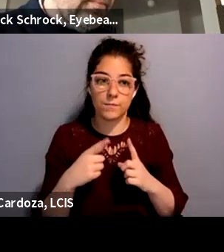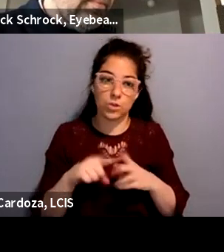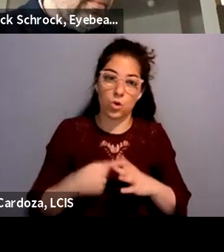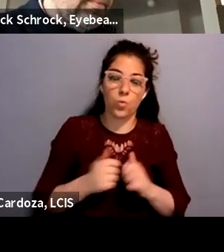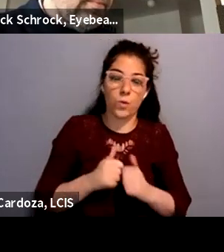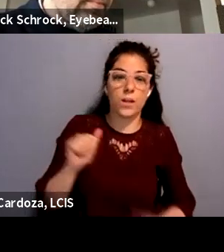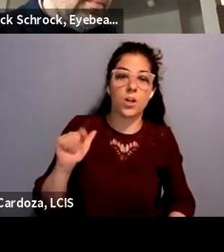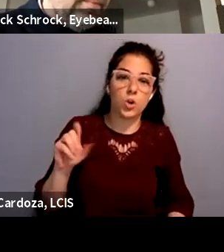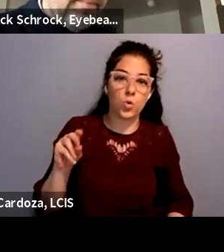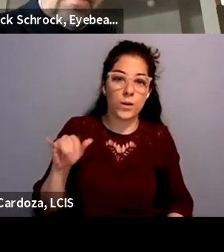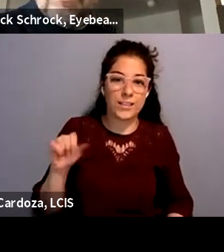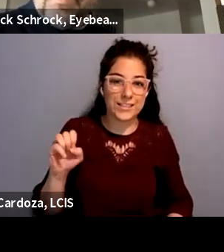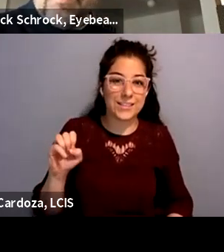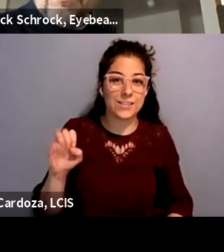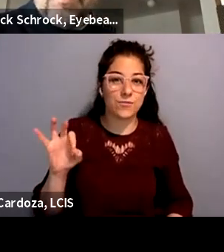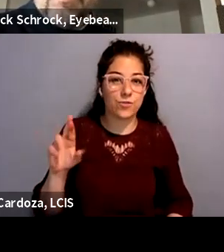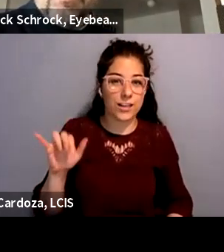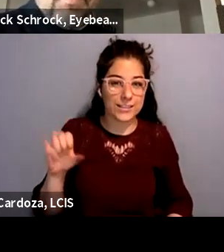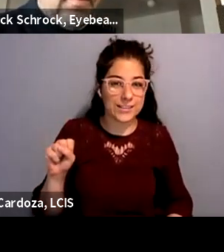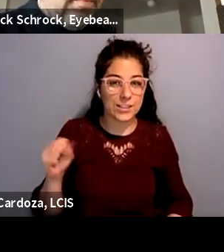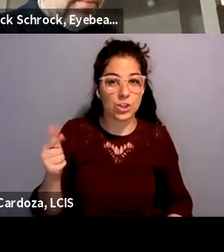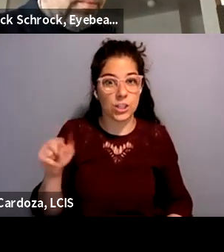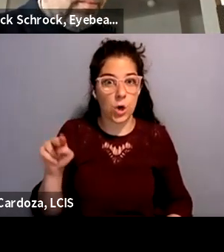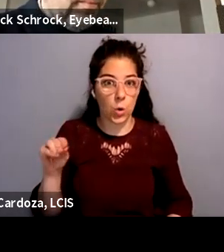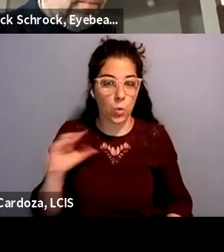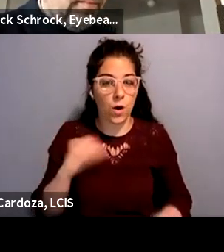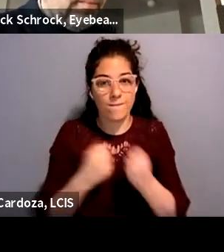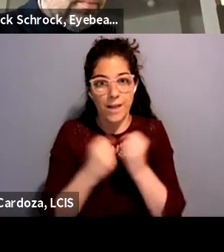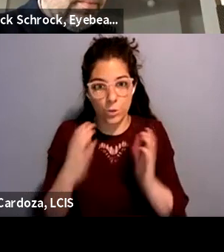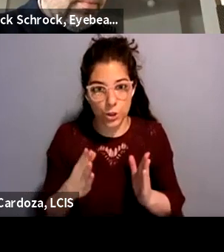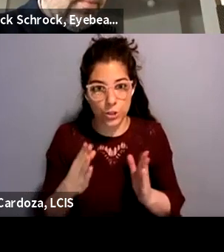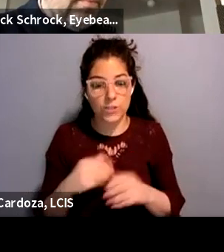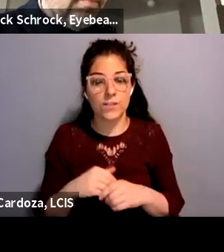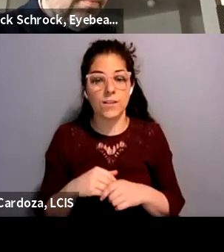and Francis and Gino, our founders.